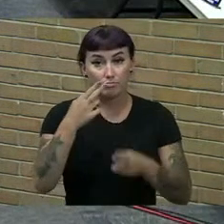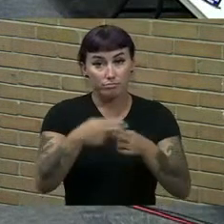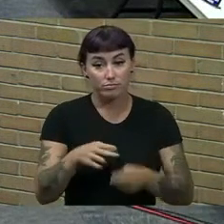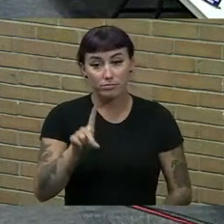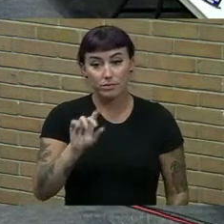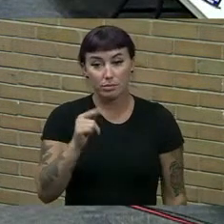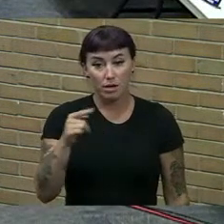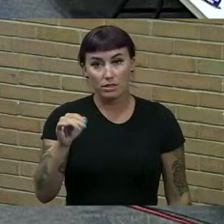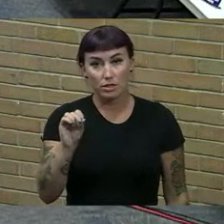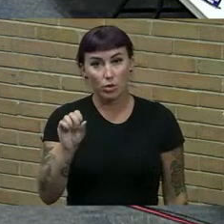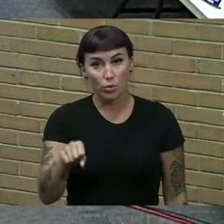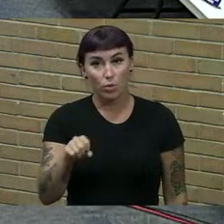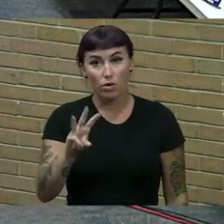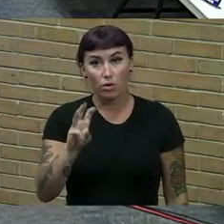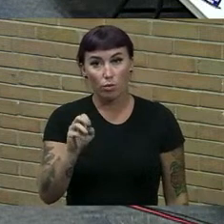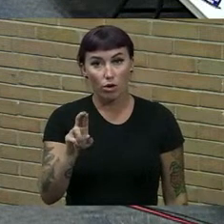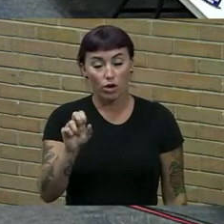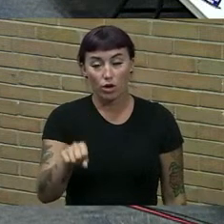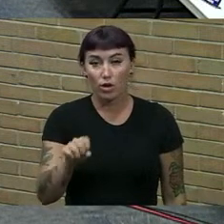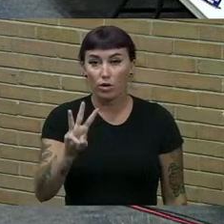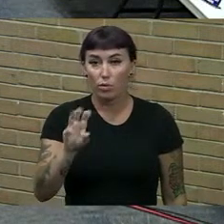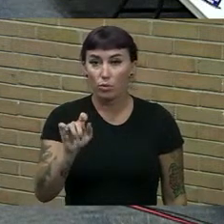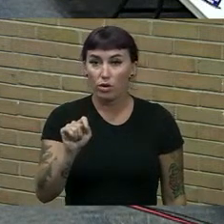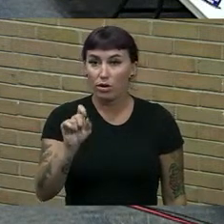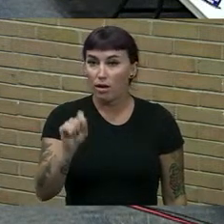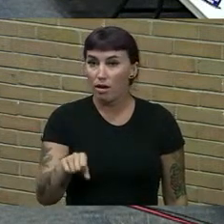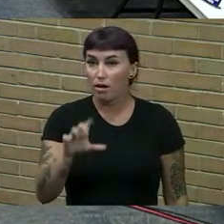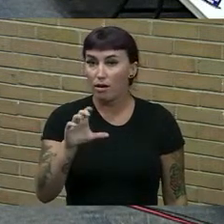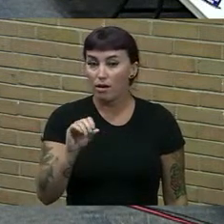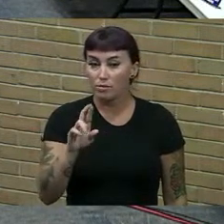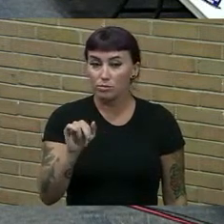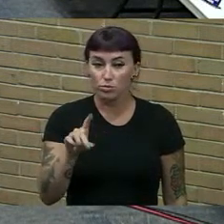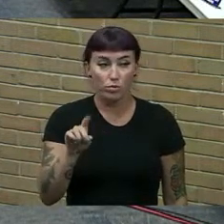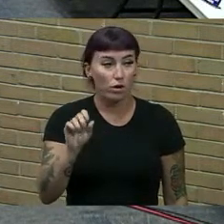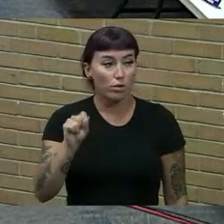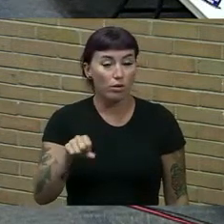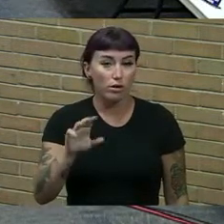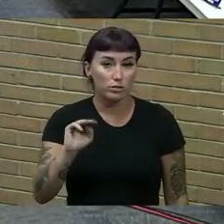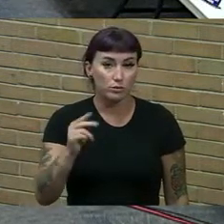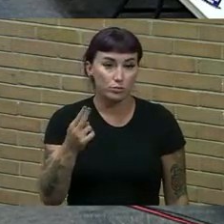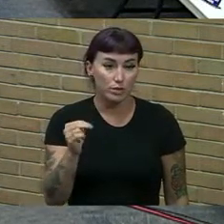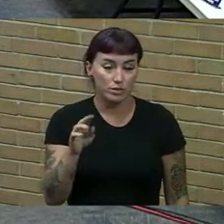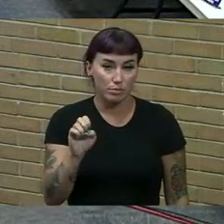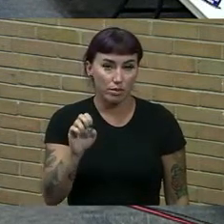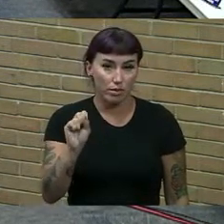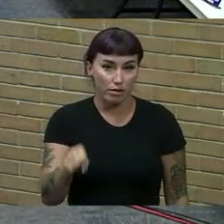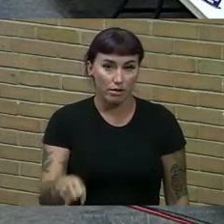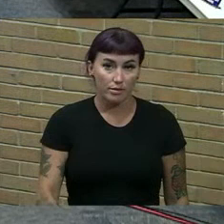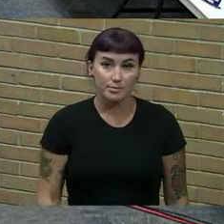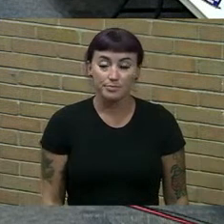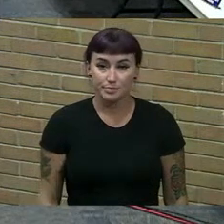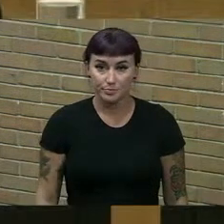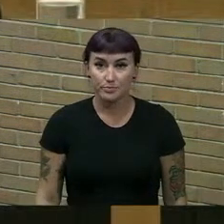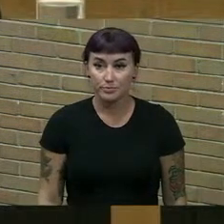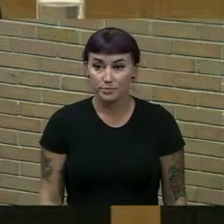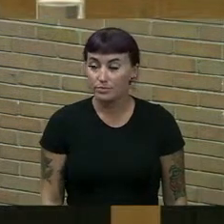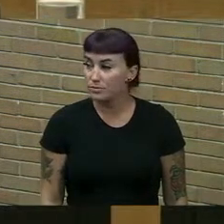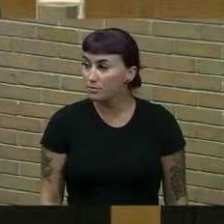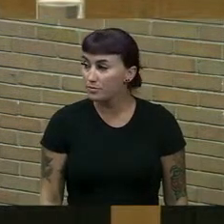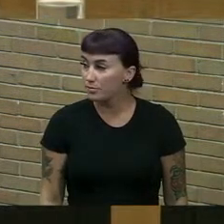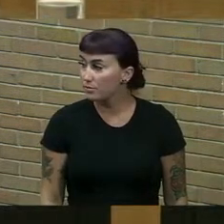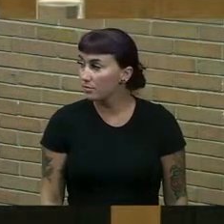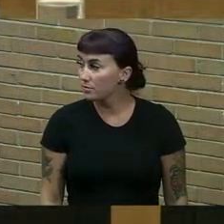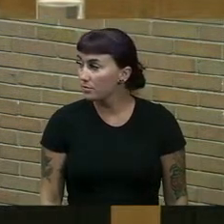Councilmember DeFazio. Aye. Councilmember Werner. Aye. Councilmember Wilt. Aye. Councilmember Corrado. Aye. Supervisor Mailer. Aye.